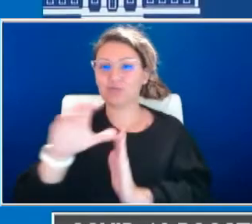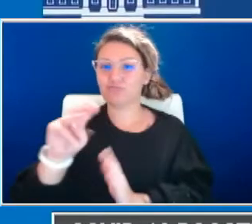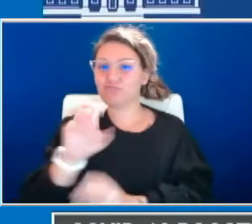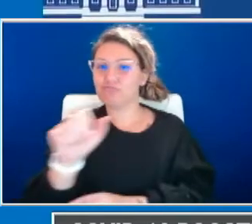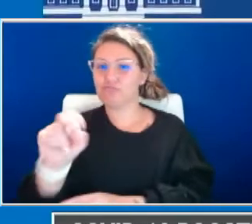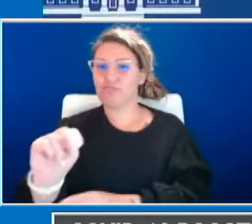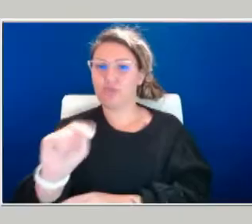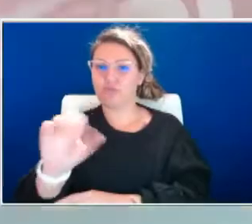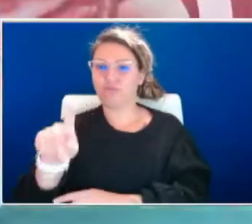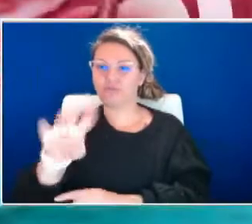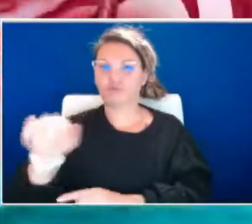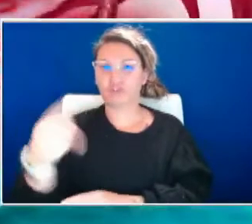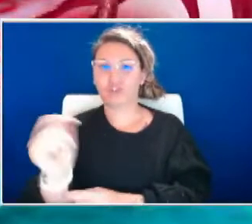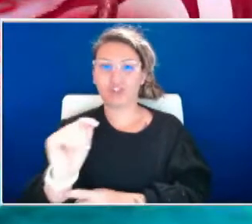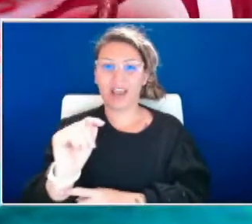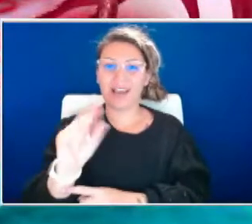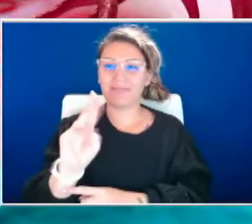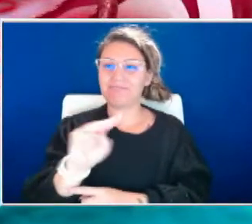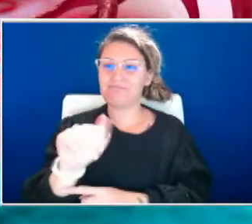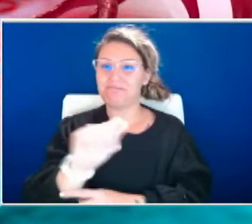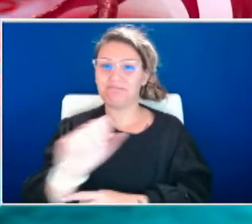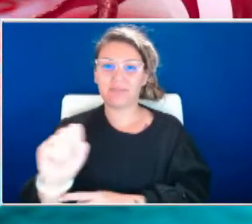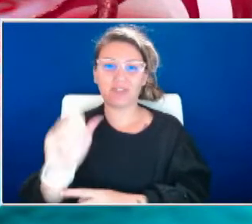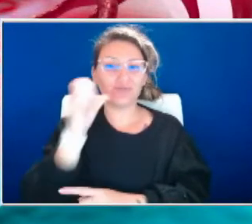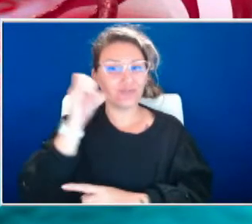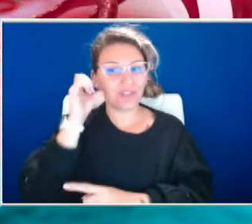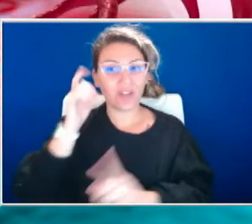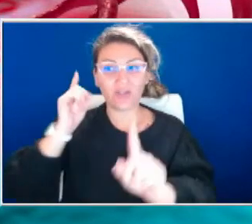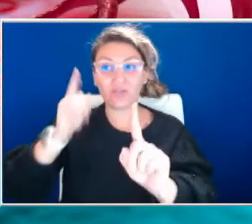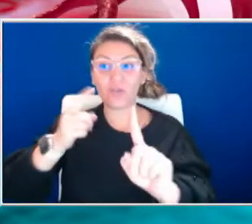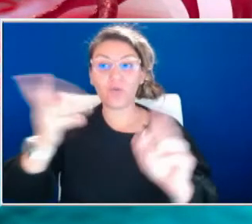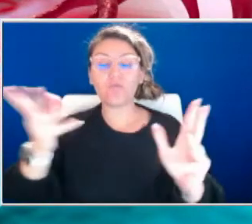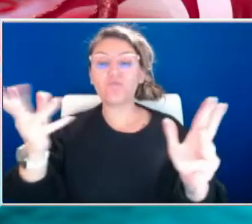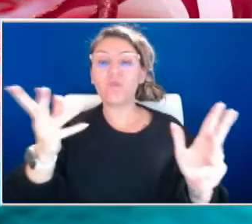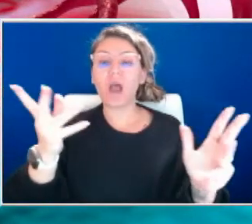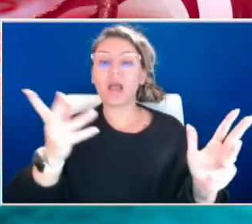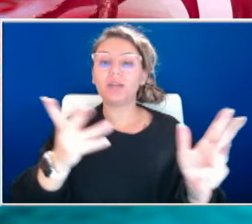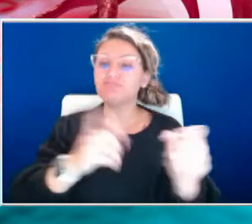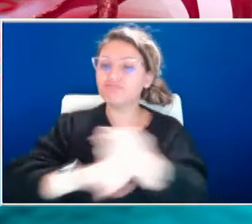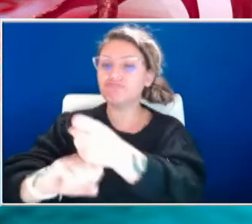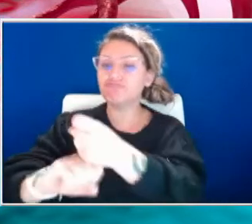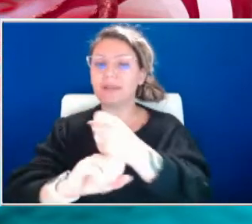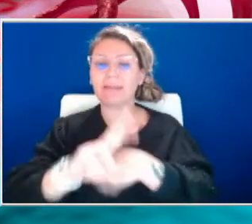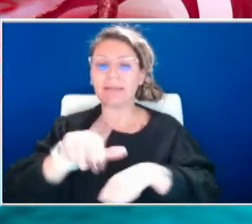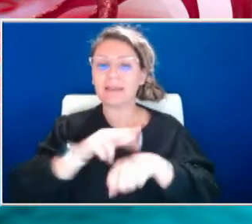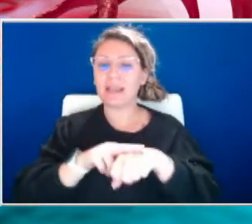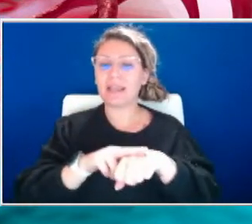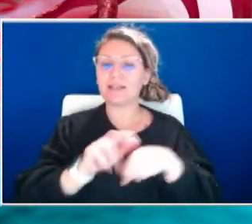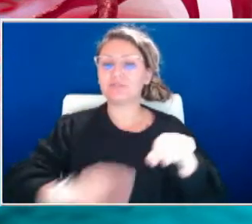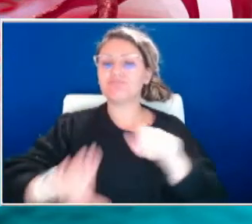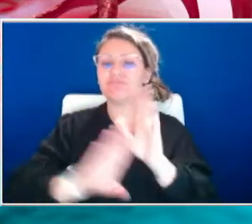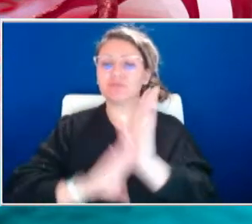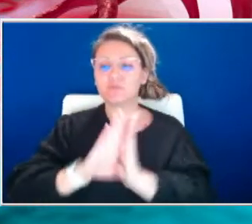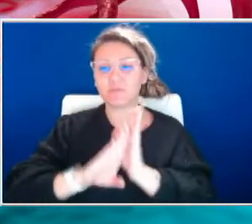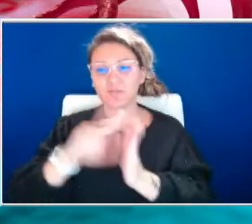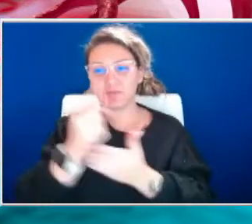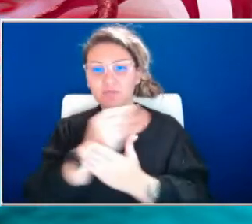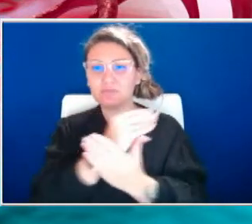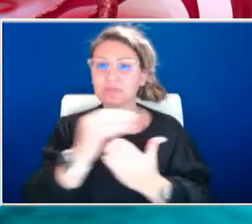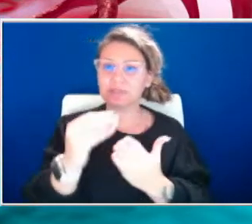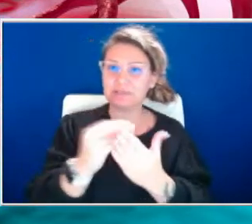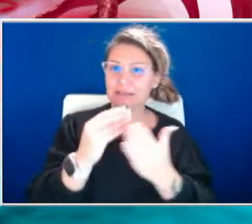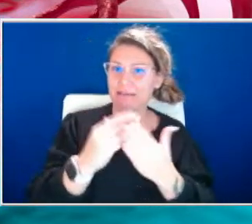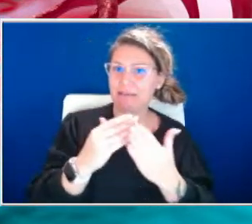in Massachusetts yesterday. Here he is. The goal is to rally the nation around developing treatments and therapies for cancer. He issued